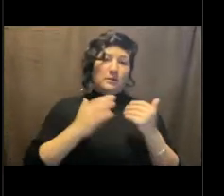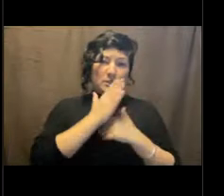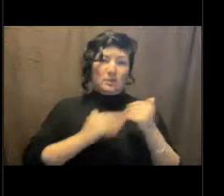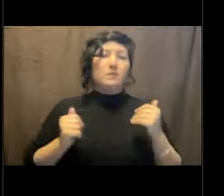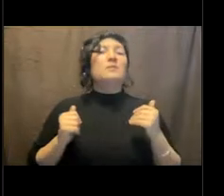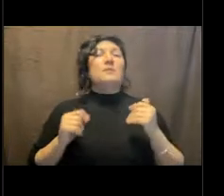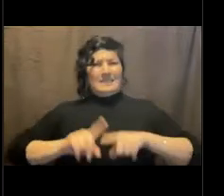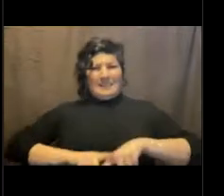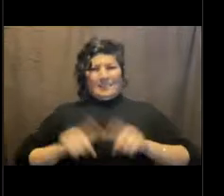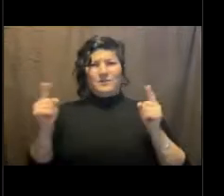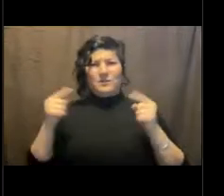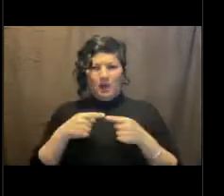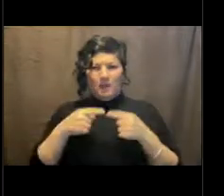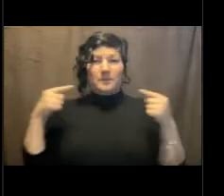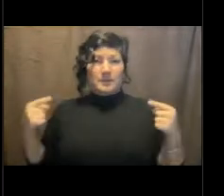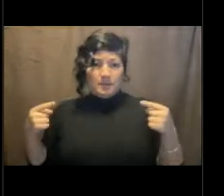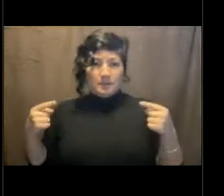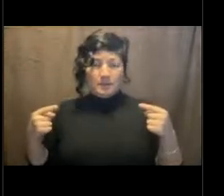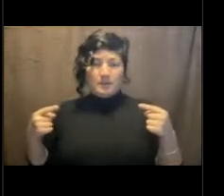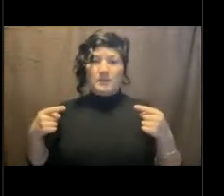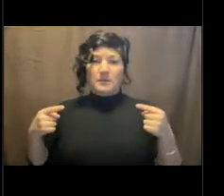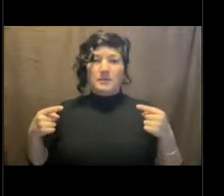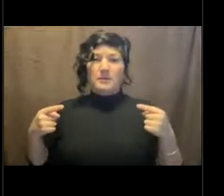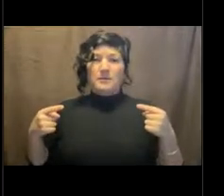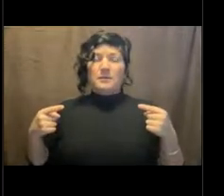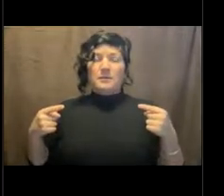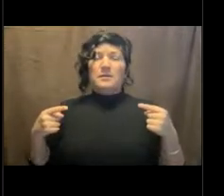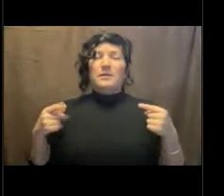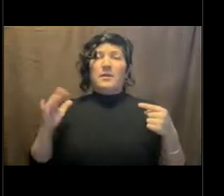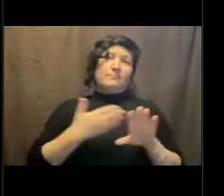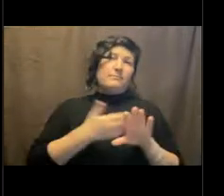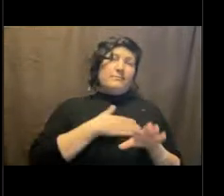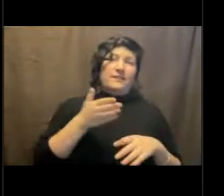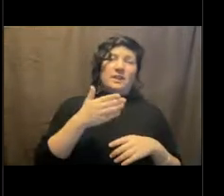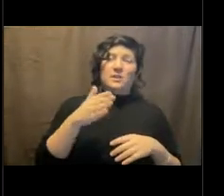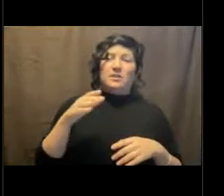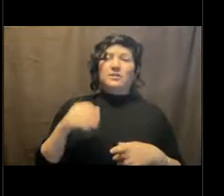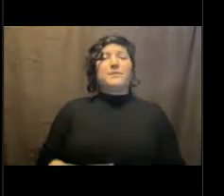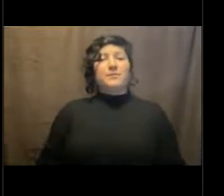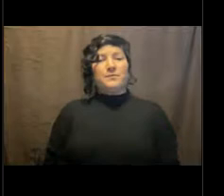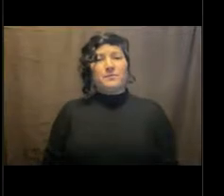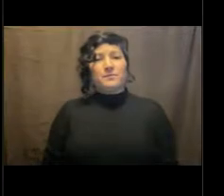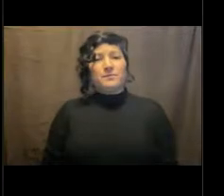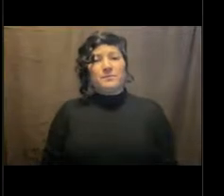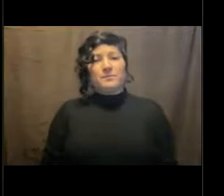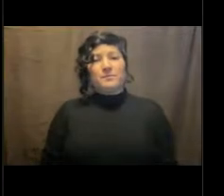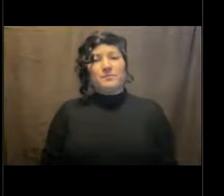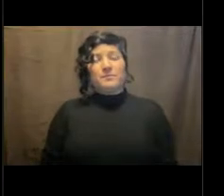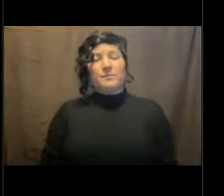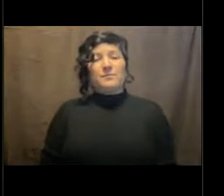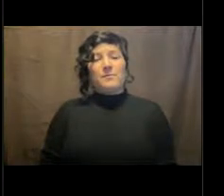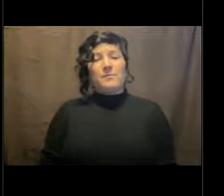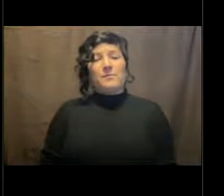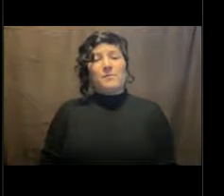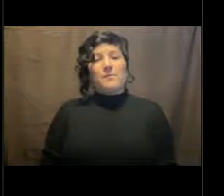different than the future that we showed for the cold water fish in the previous slide. Next slide, please.